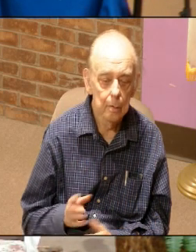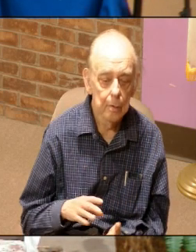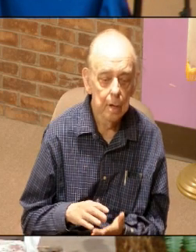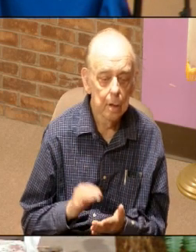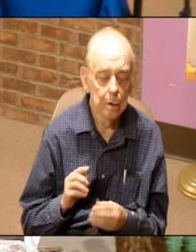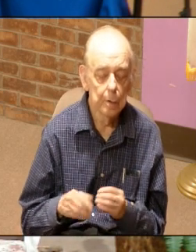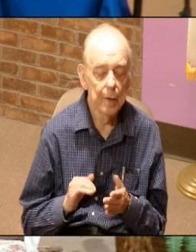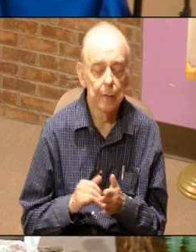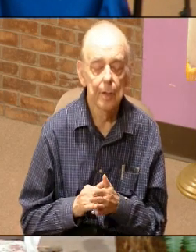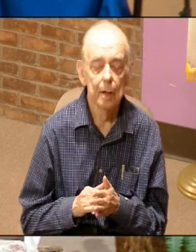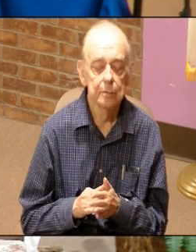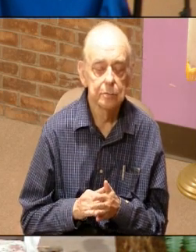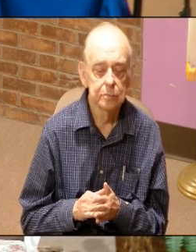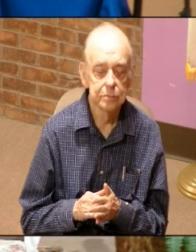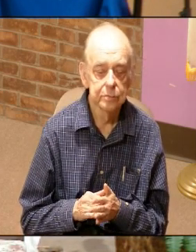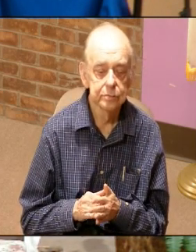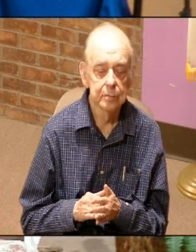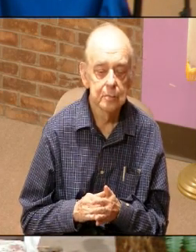out